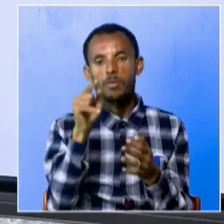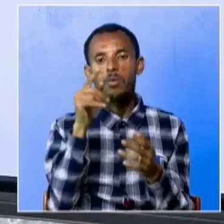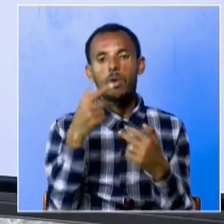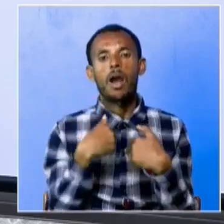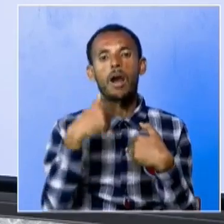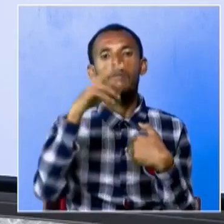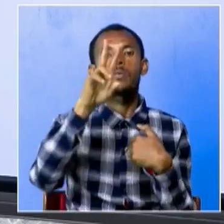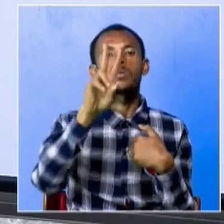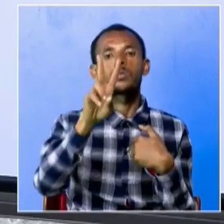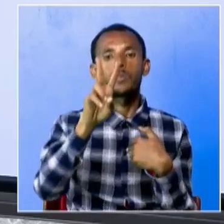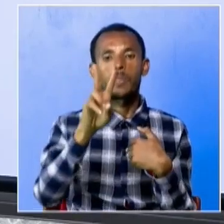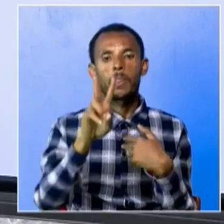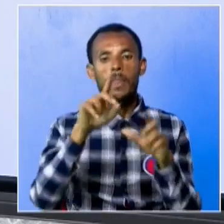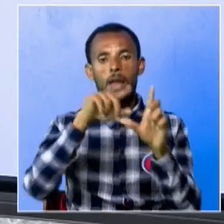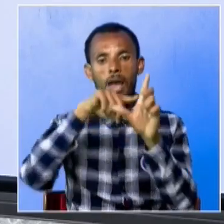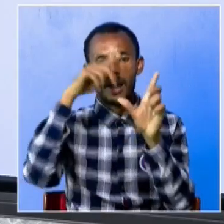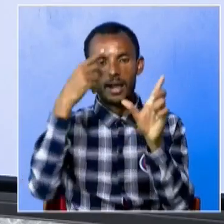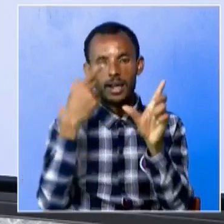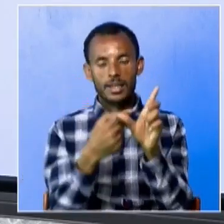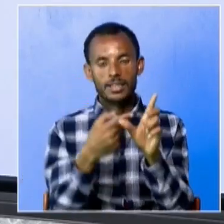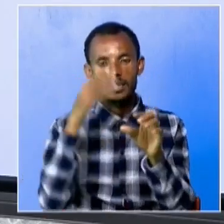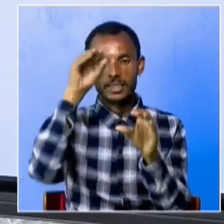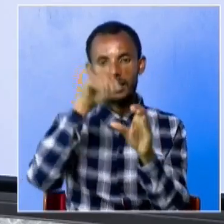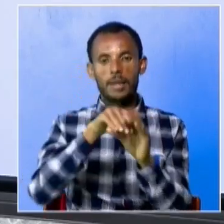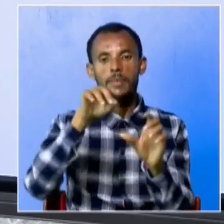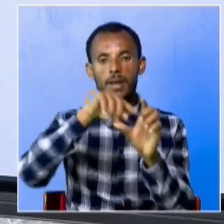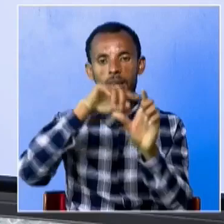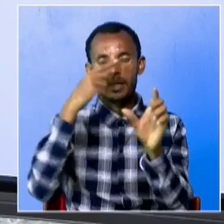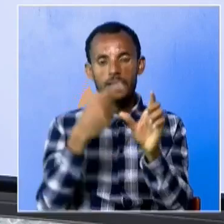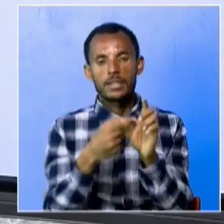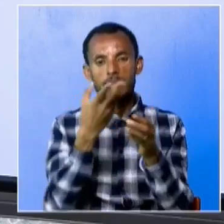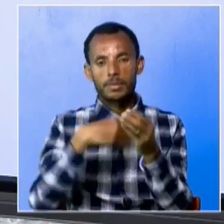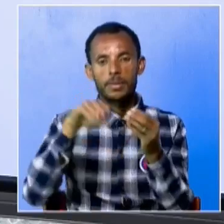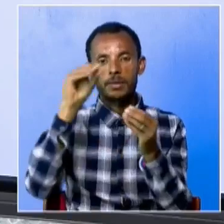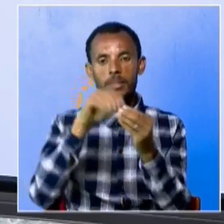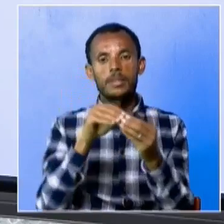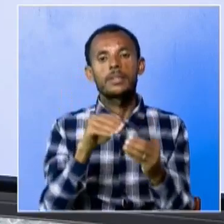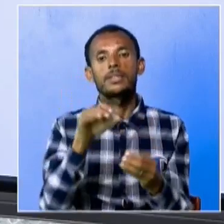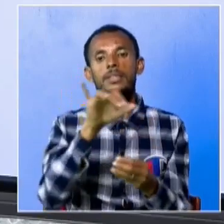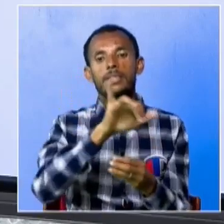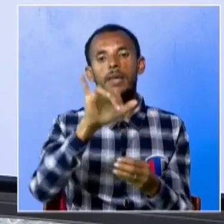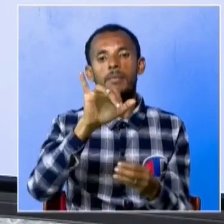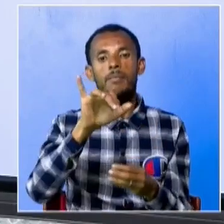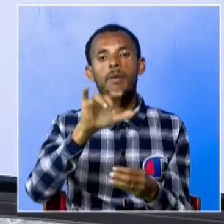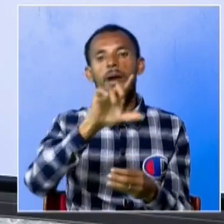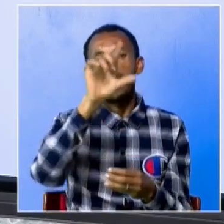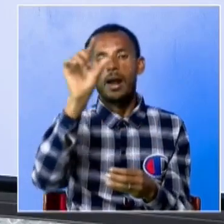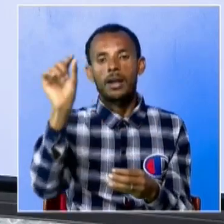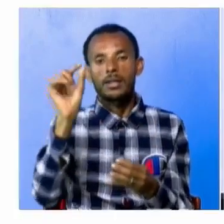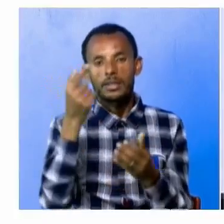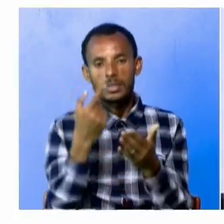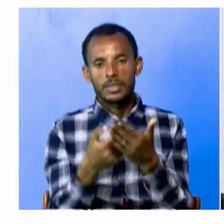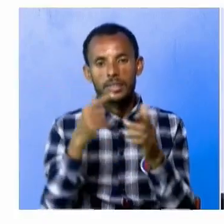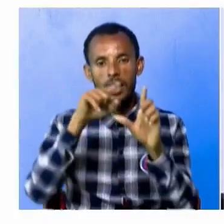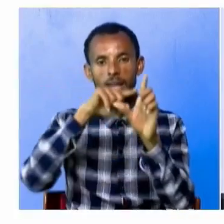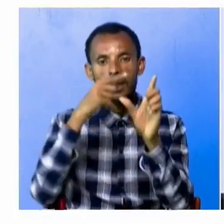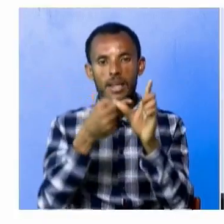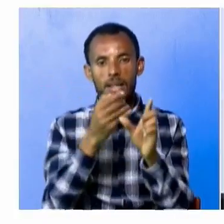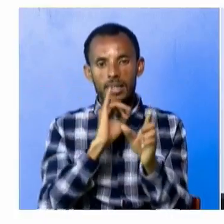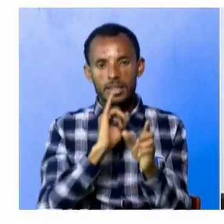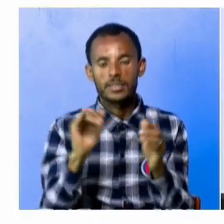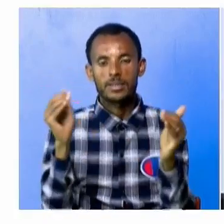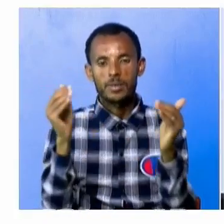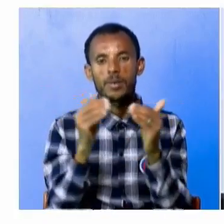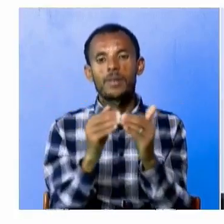two angles, inscribed angle subtended by the same arc, okay, this angle is, okay,